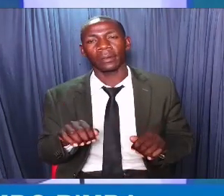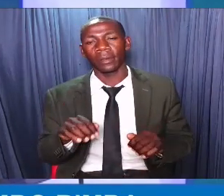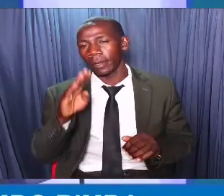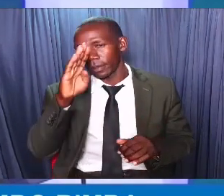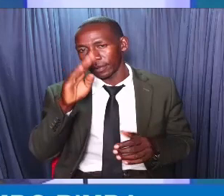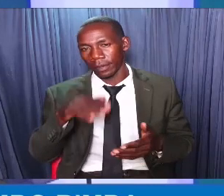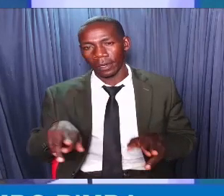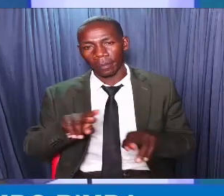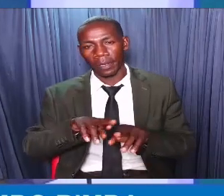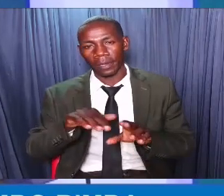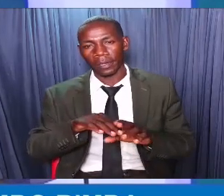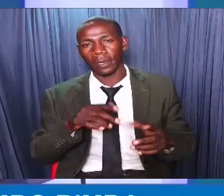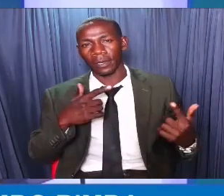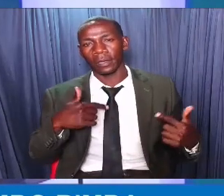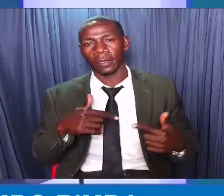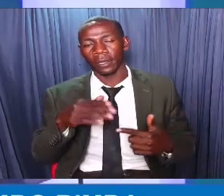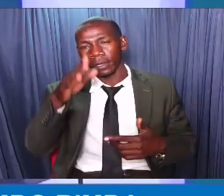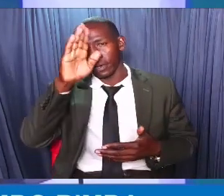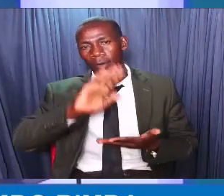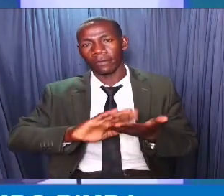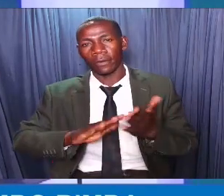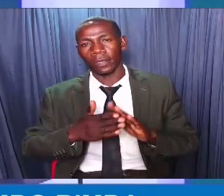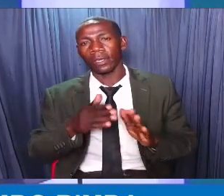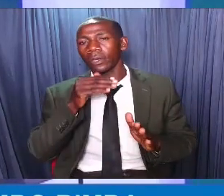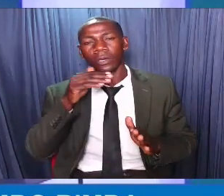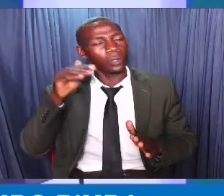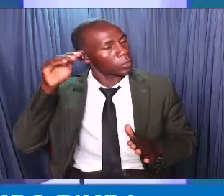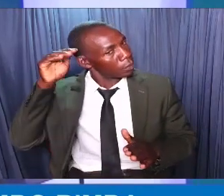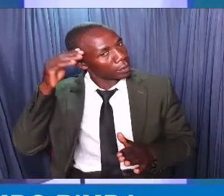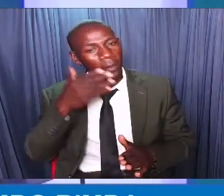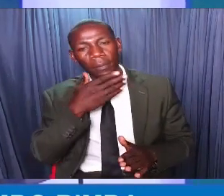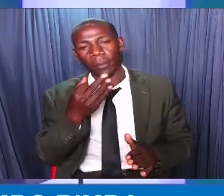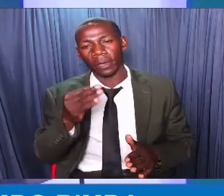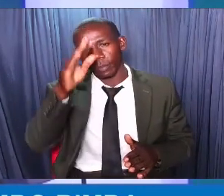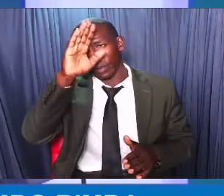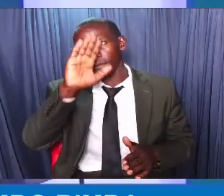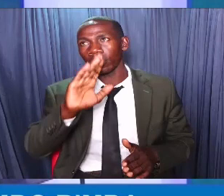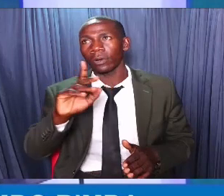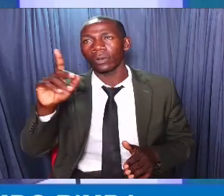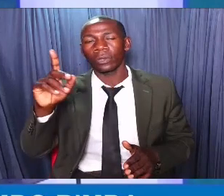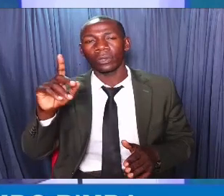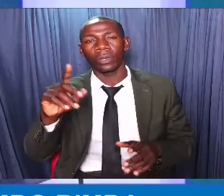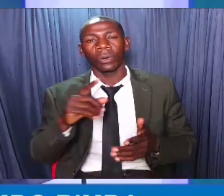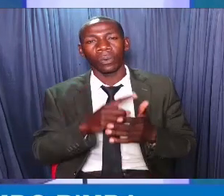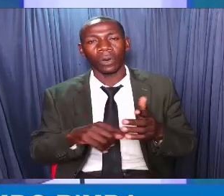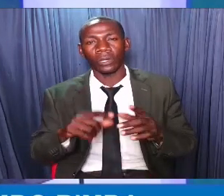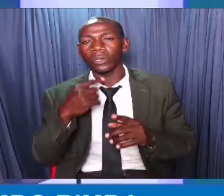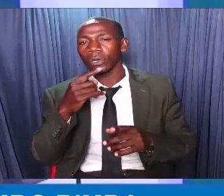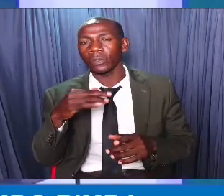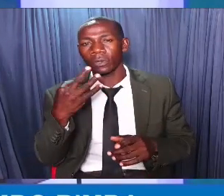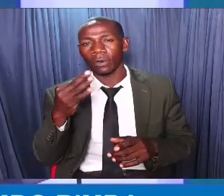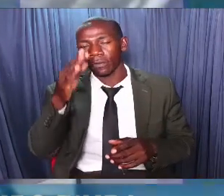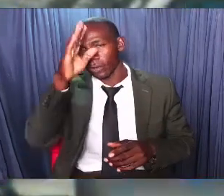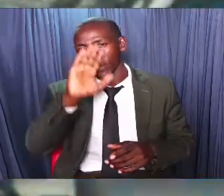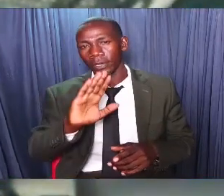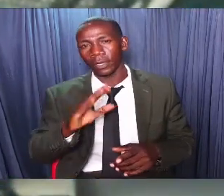kule moyoni. He repented in his heart. Mungu nisamehe kwa kutotii mtu wa Mungu. God forgive me for not obeying the man of God. Alilolambia ni la Mungu. What he told me